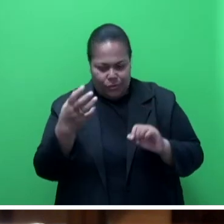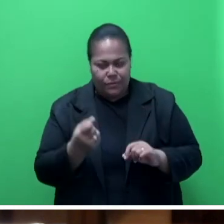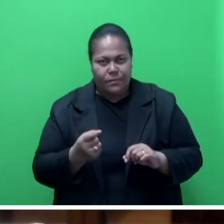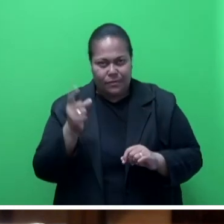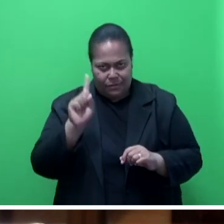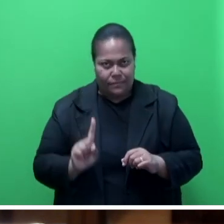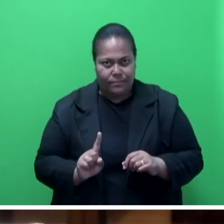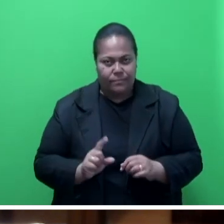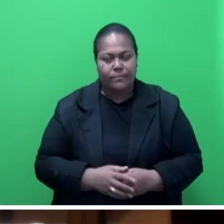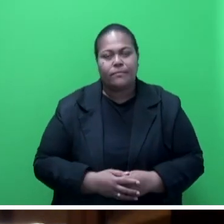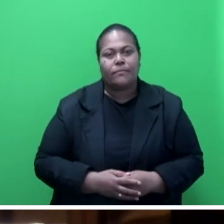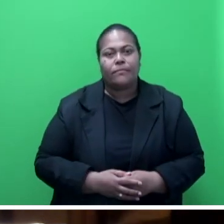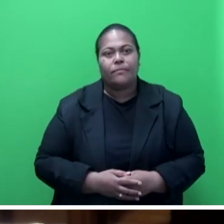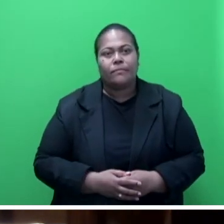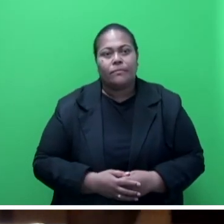Again,